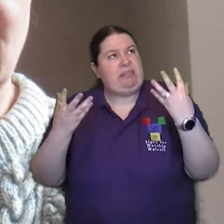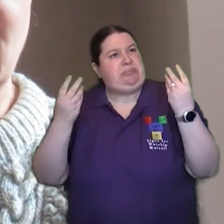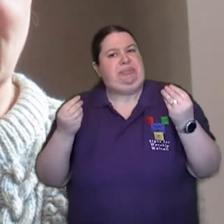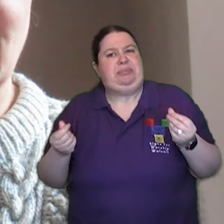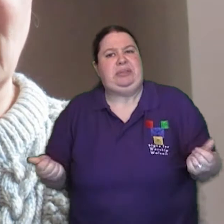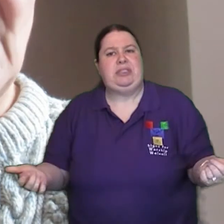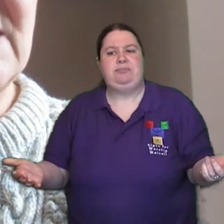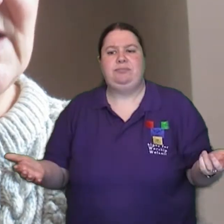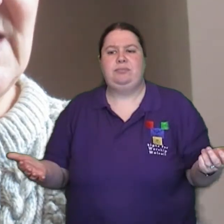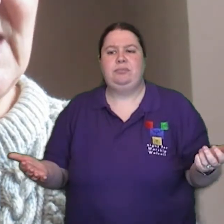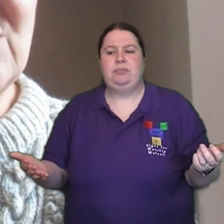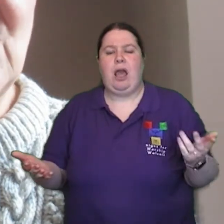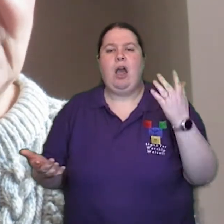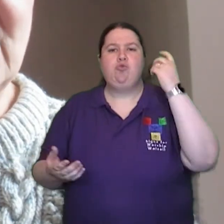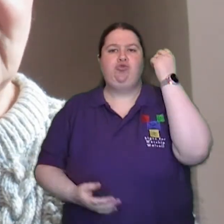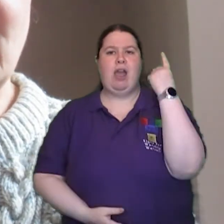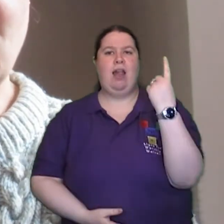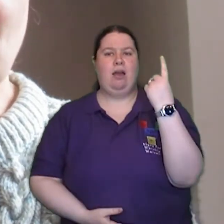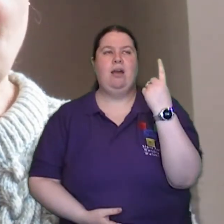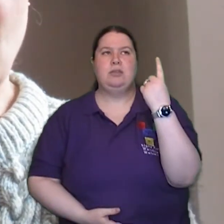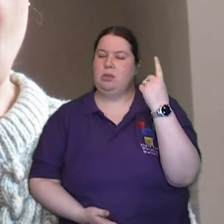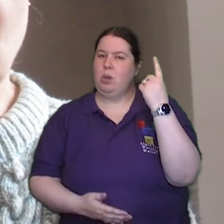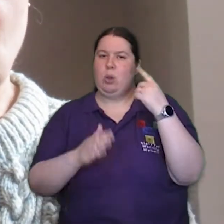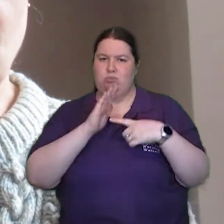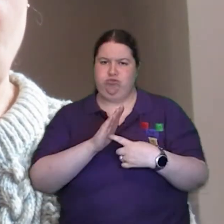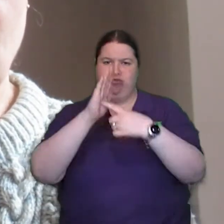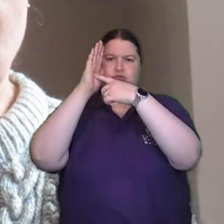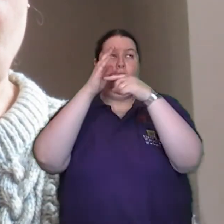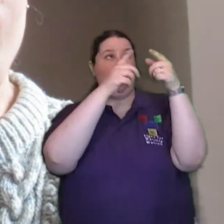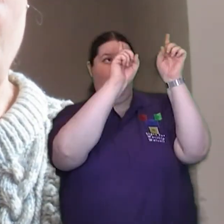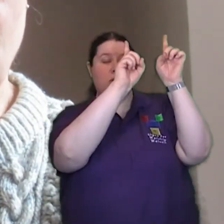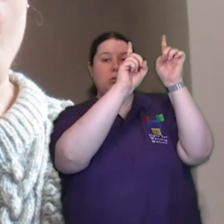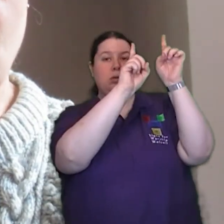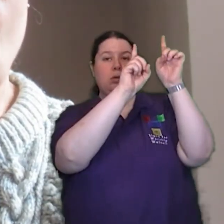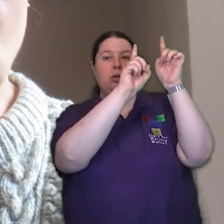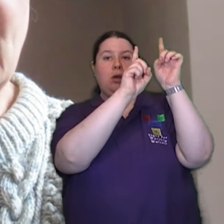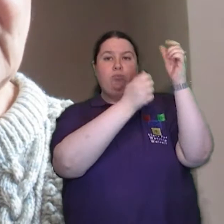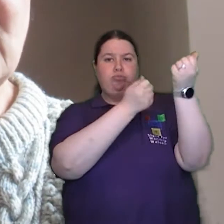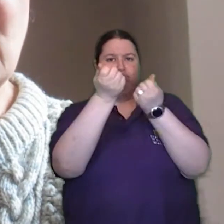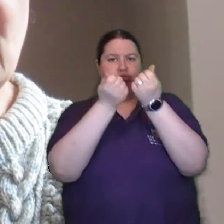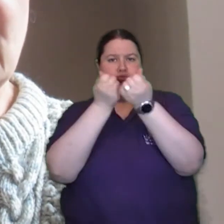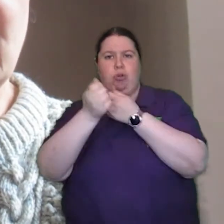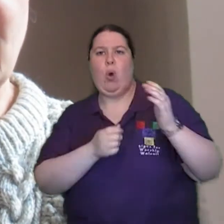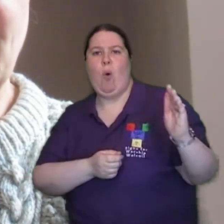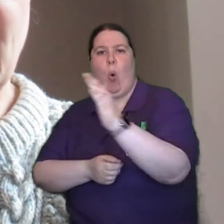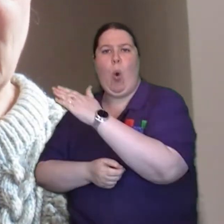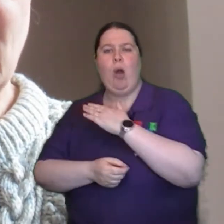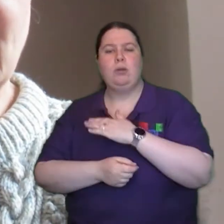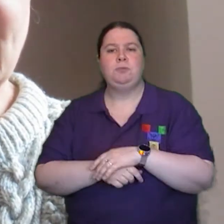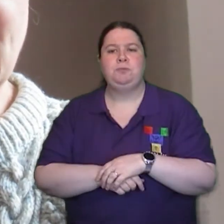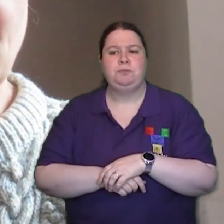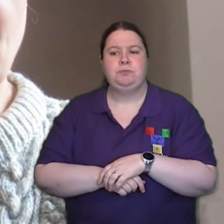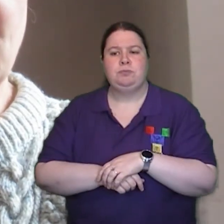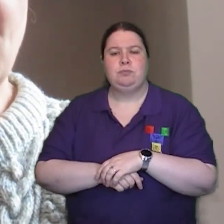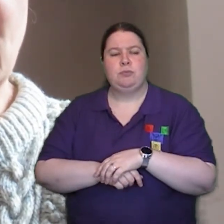heaven, until he acknowledged that the Most High God is sovereign over all kingdoms on earth